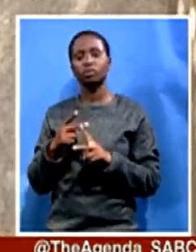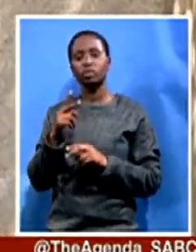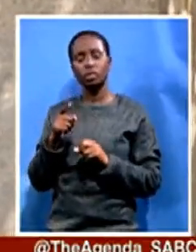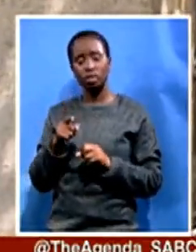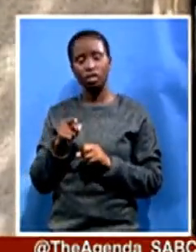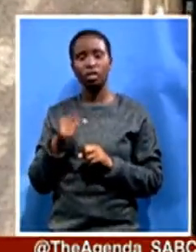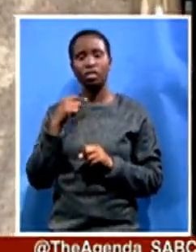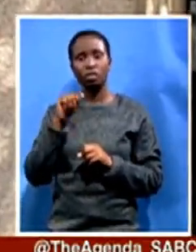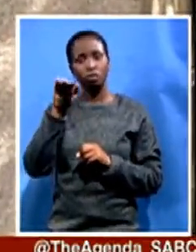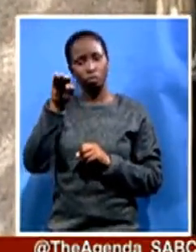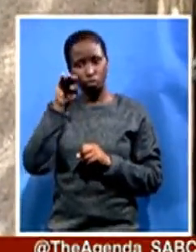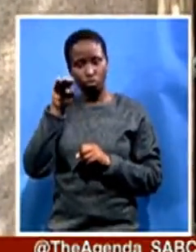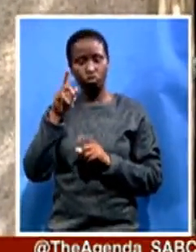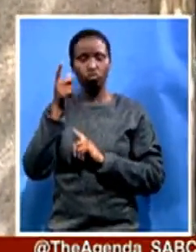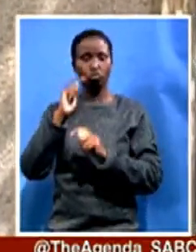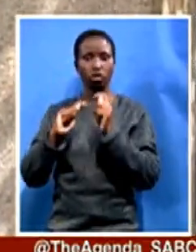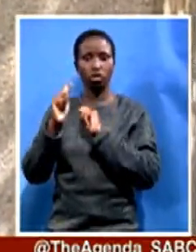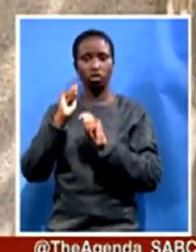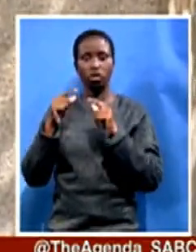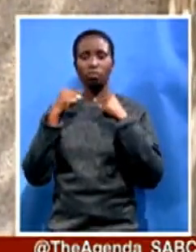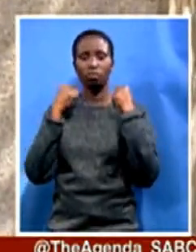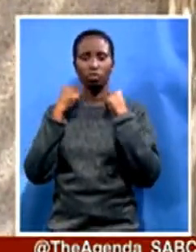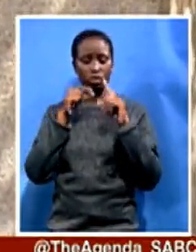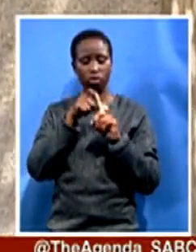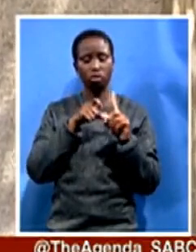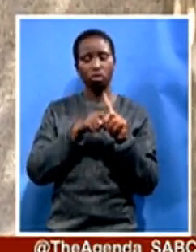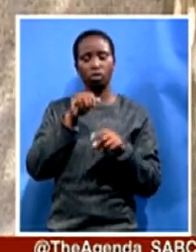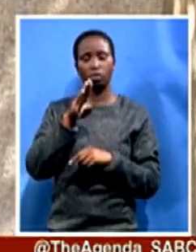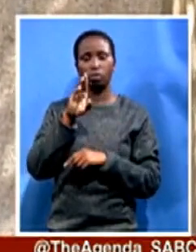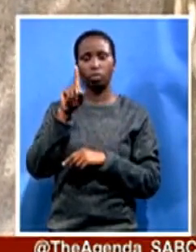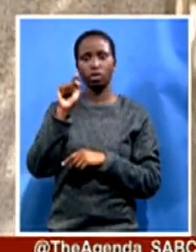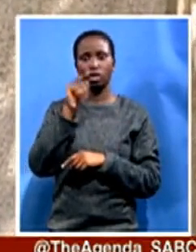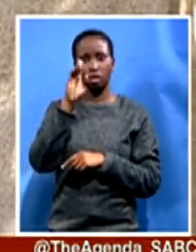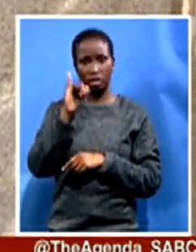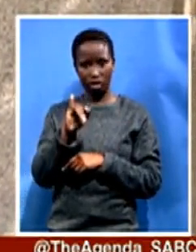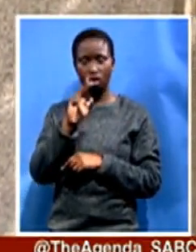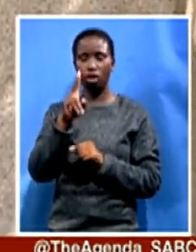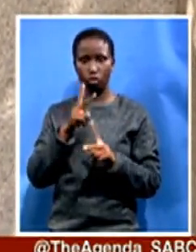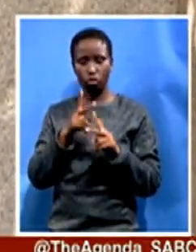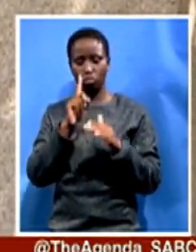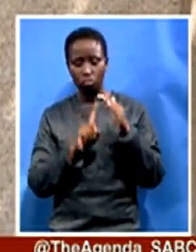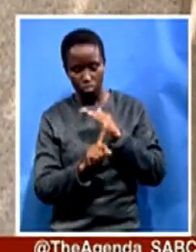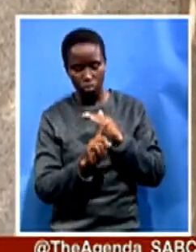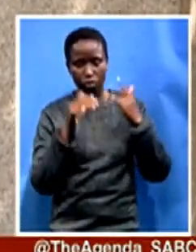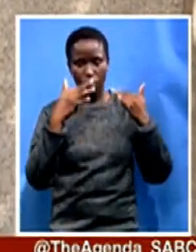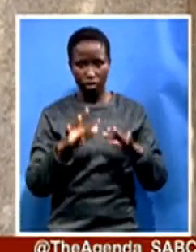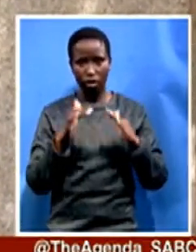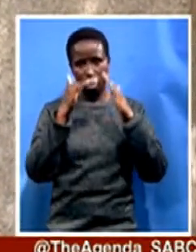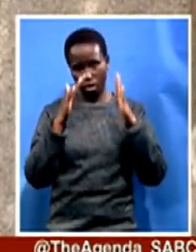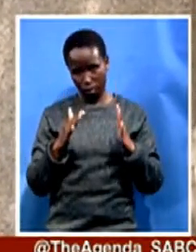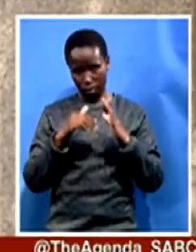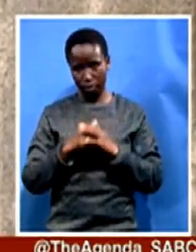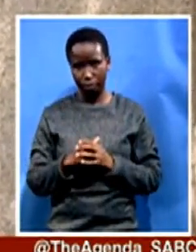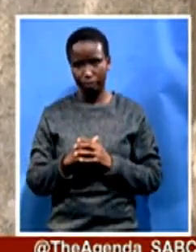Prince Mangosuthu Buthelezi also made his way inside the palace. As it is now, members of